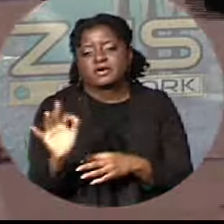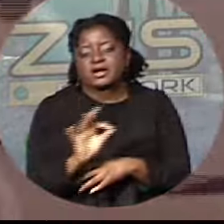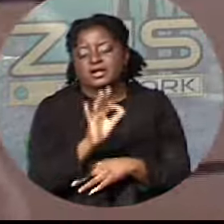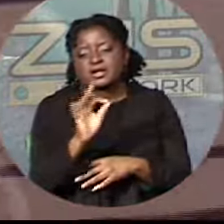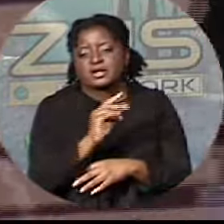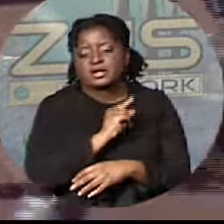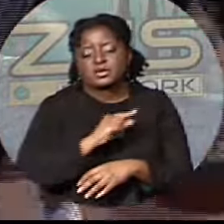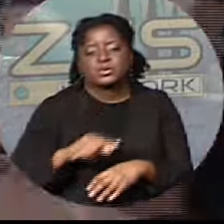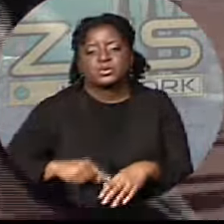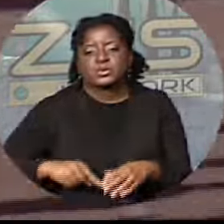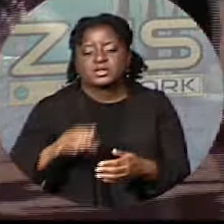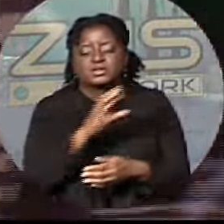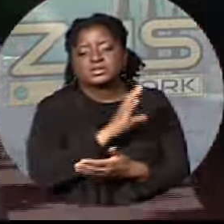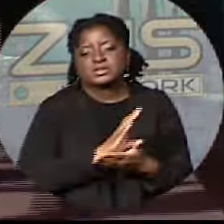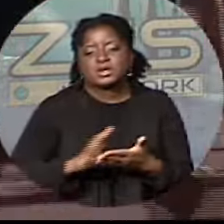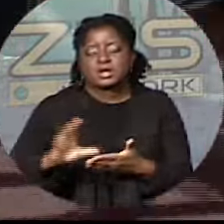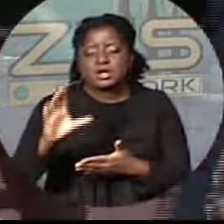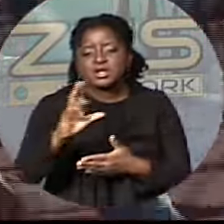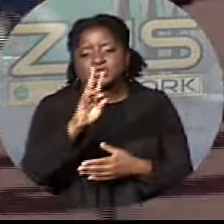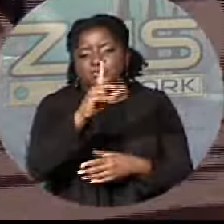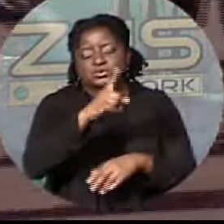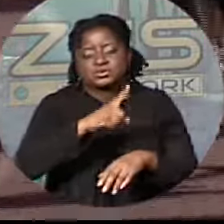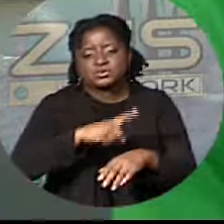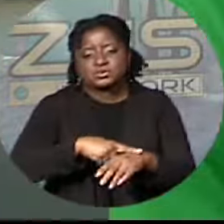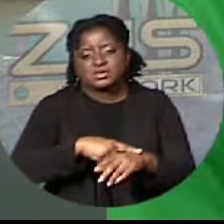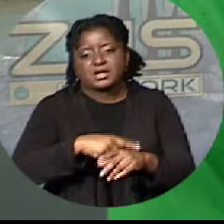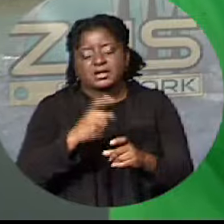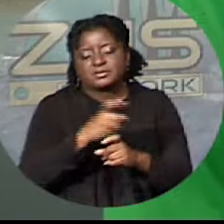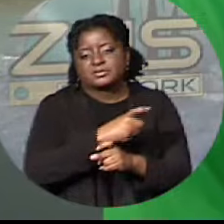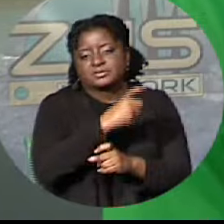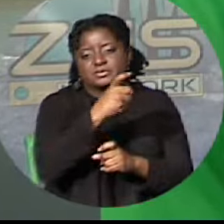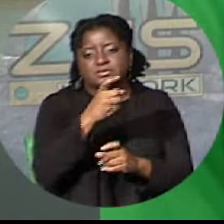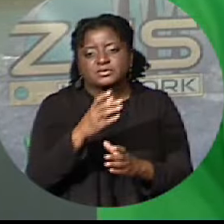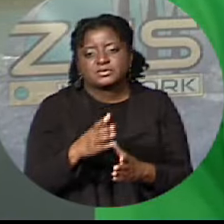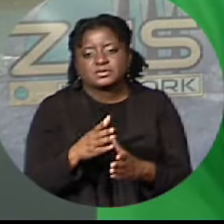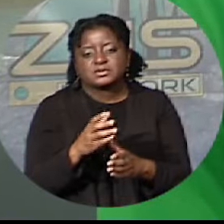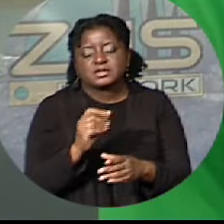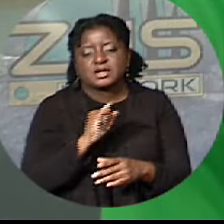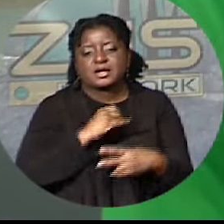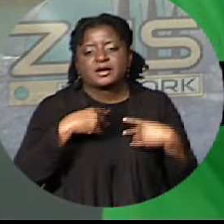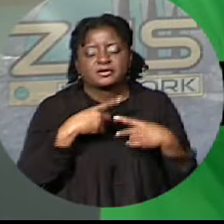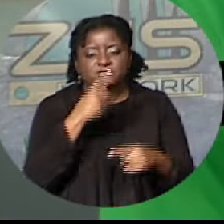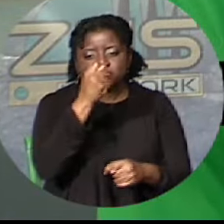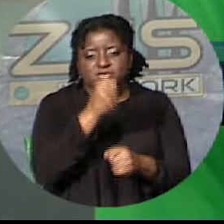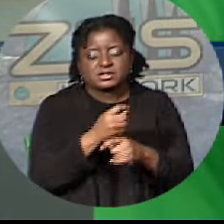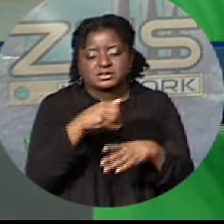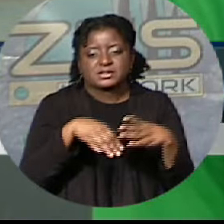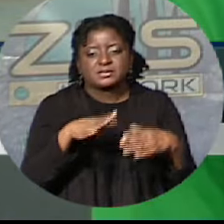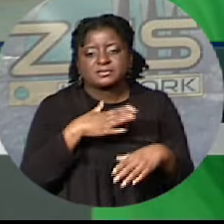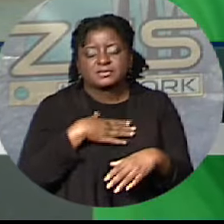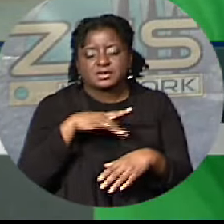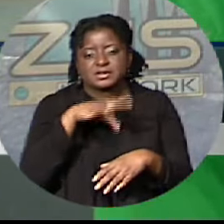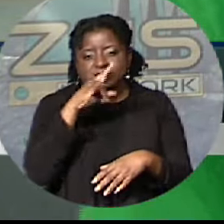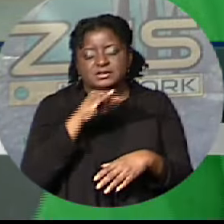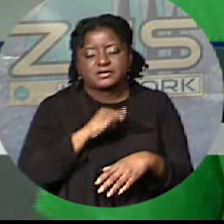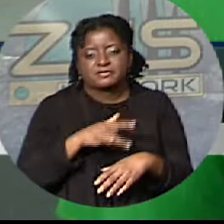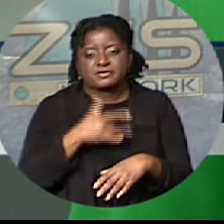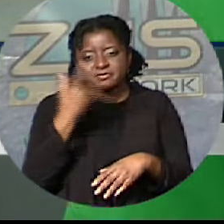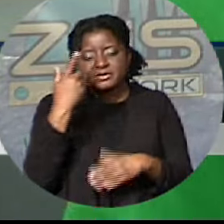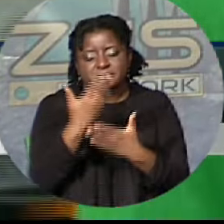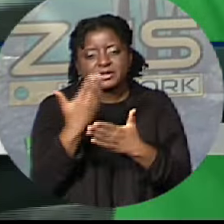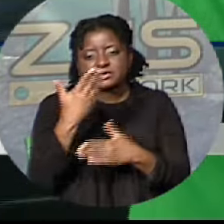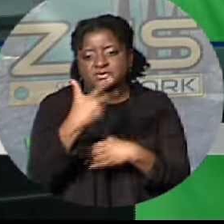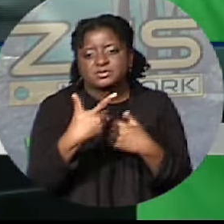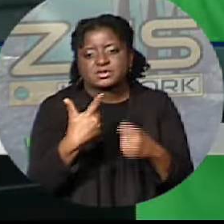College Comets are the two-time defending champions. I have trust in my kids, and I feel like, for the last 2 years, they've been coming